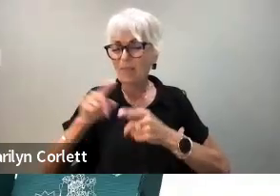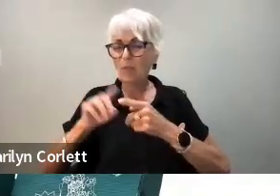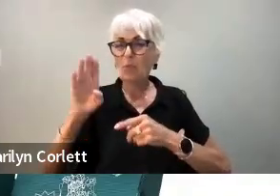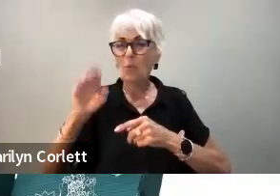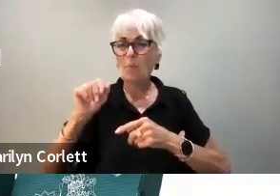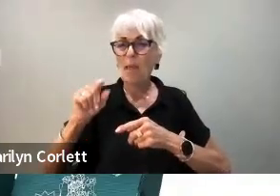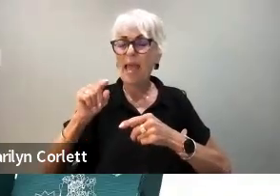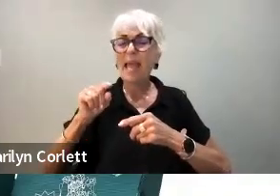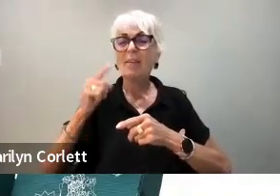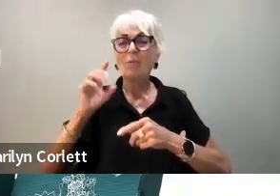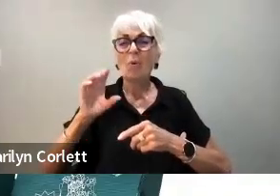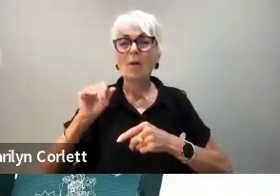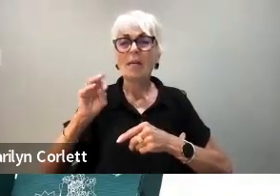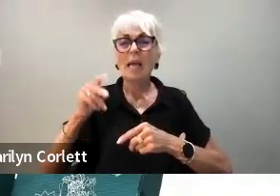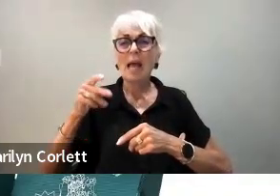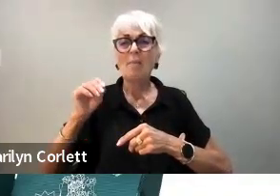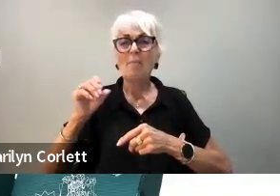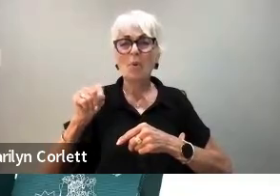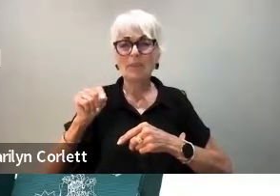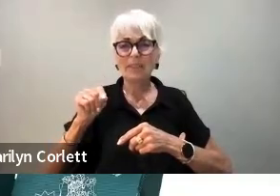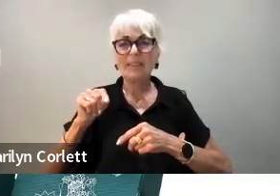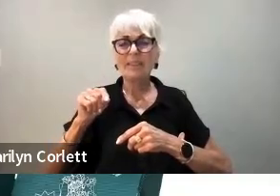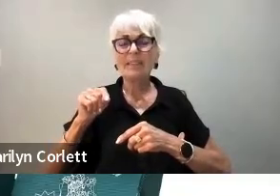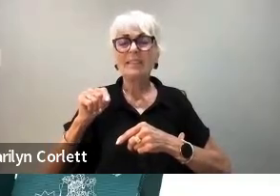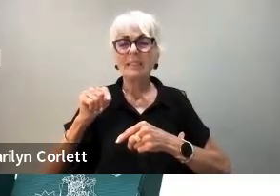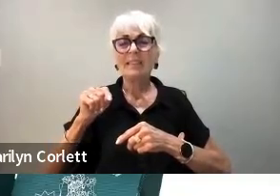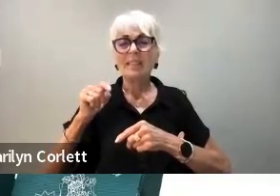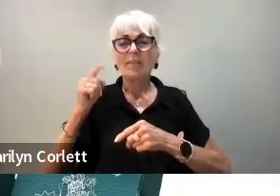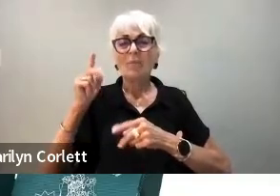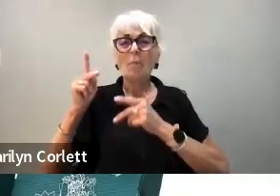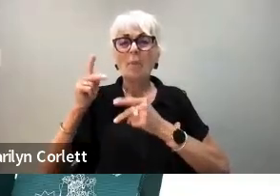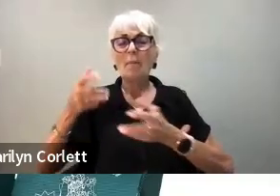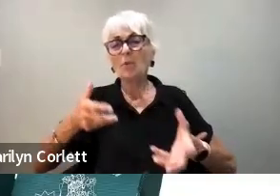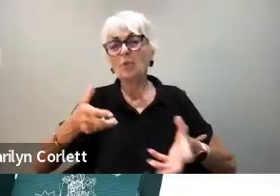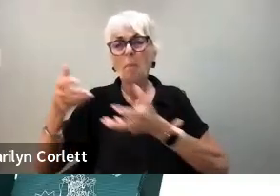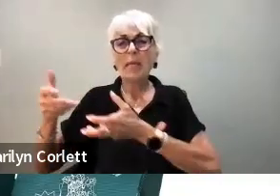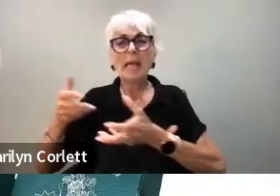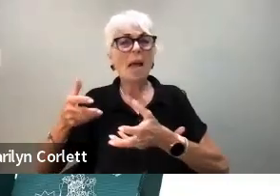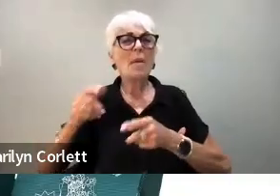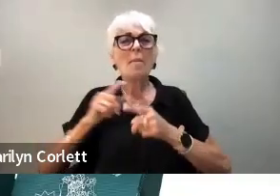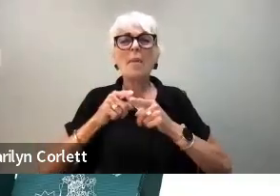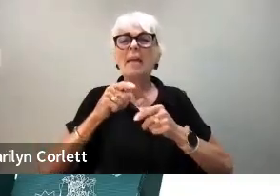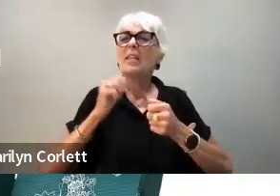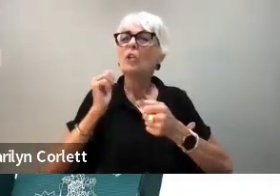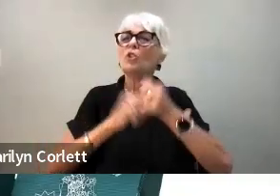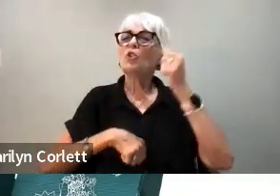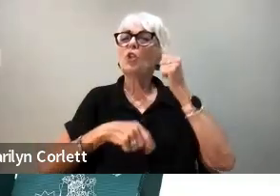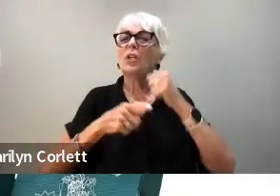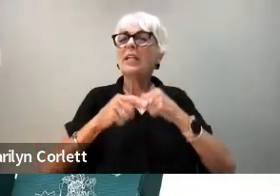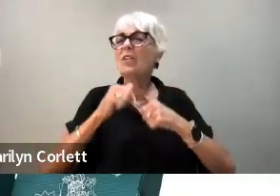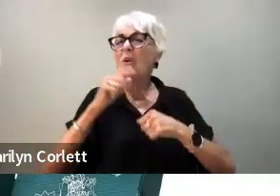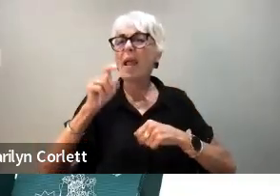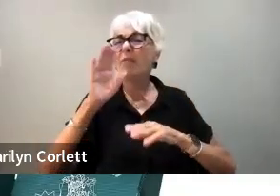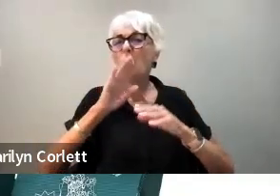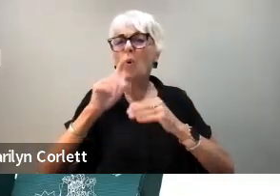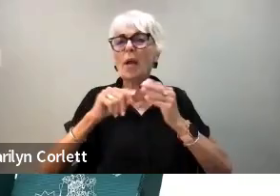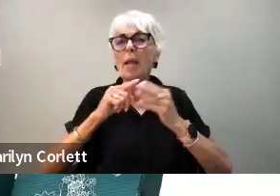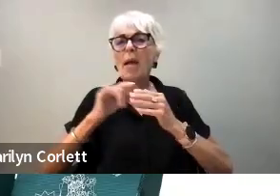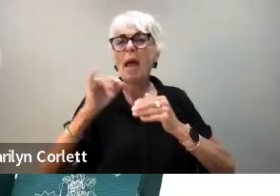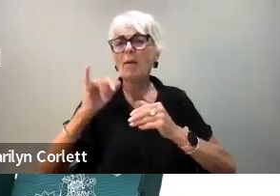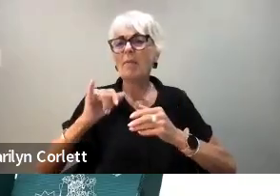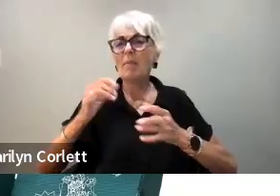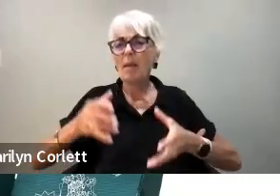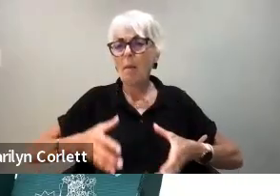leaf people to pick up. But these are more sturdy, so you don't have to worry about the bag crumbling